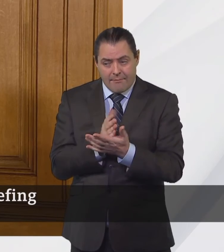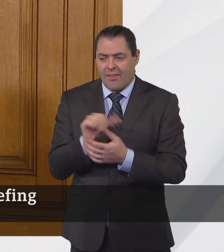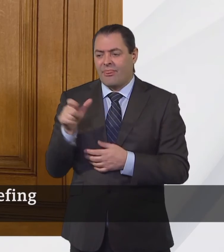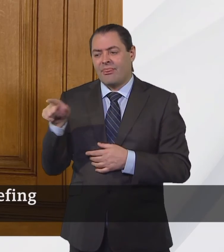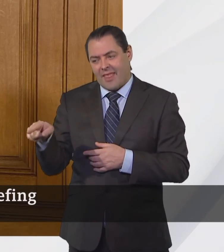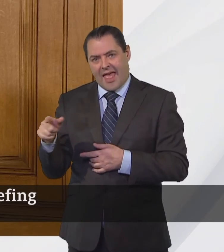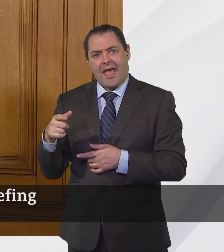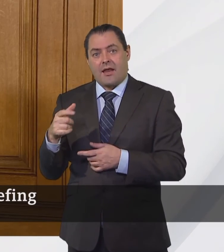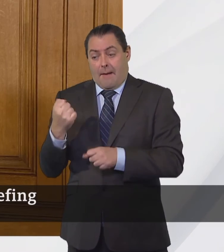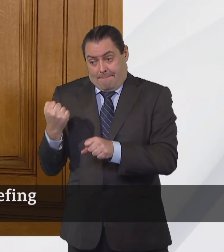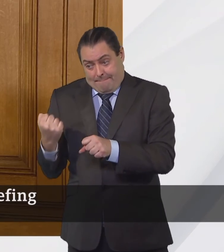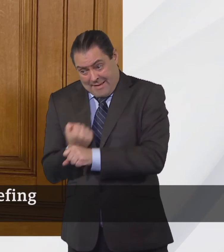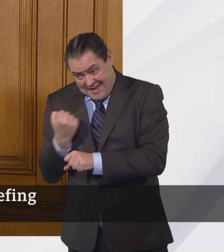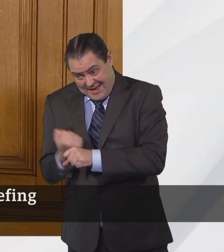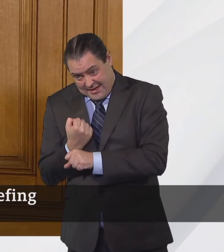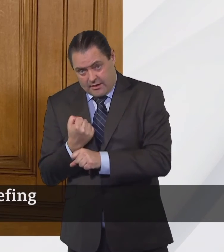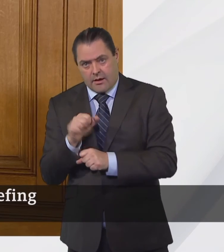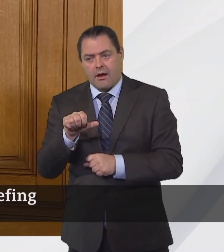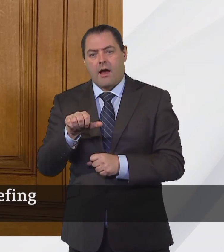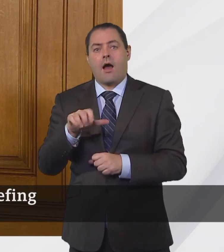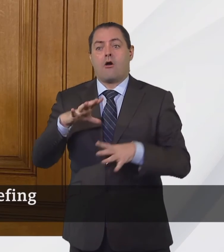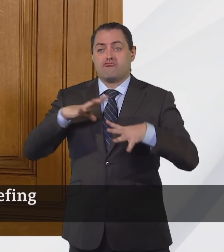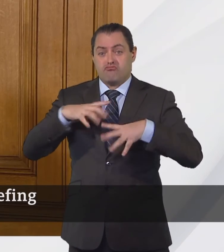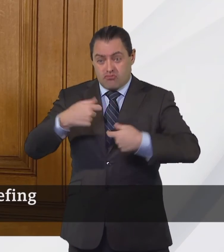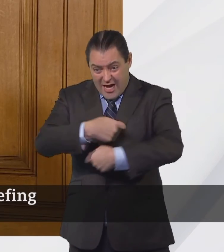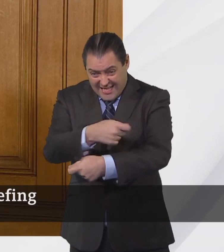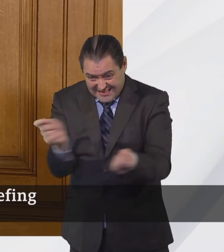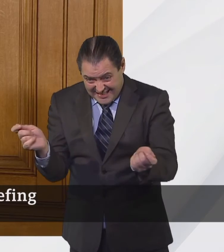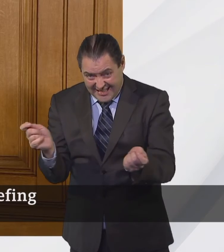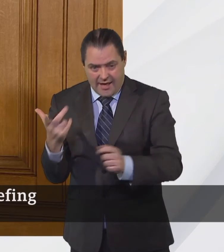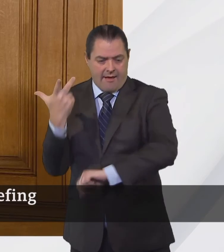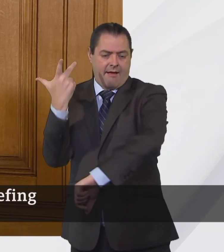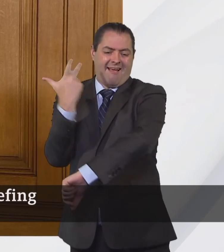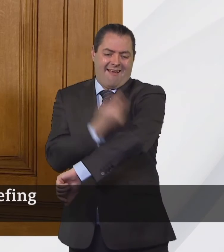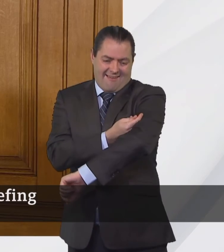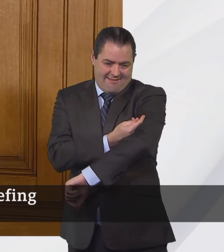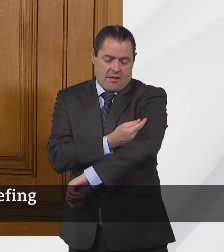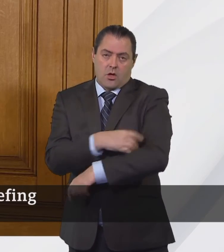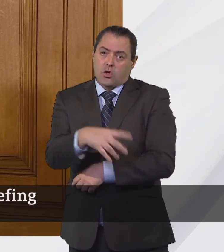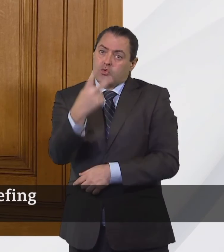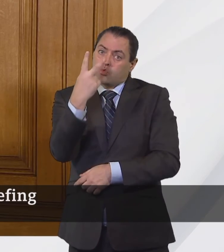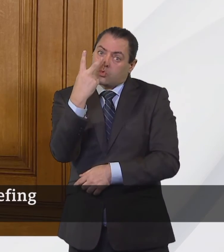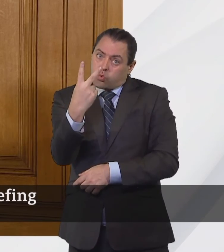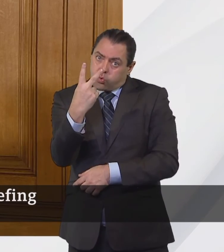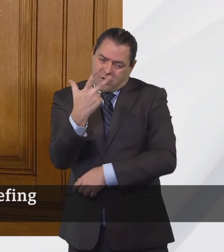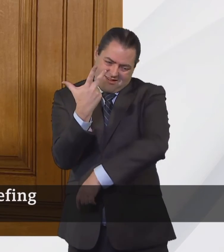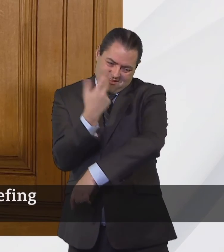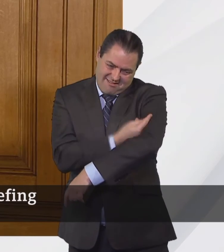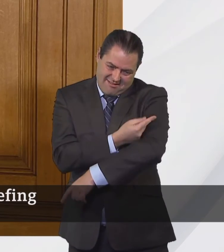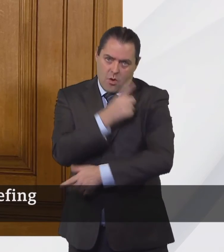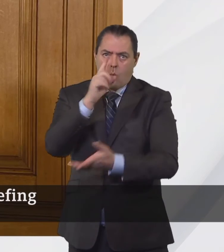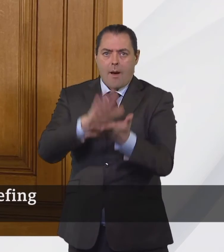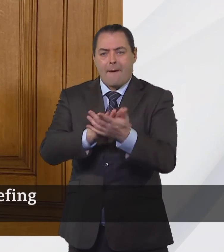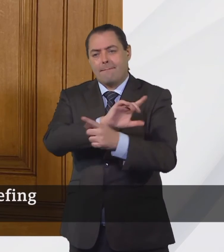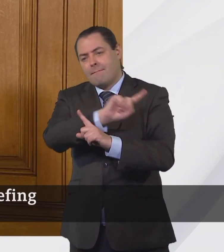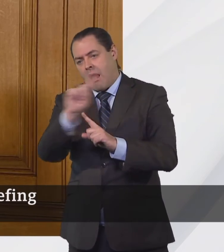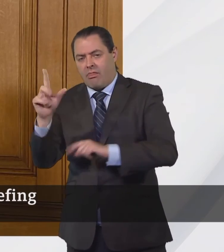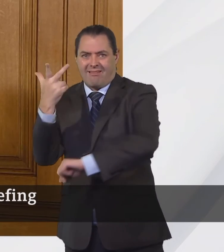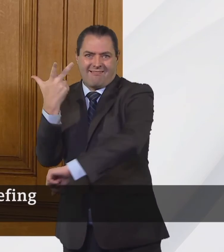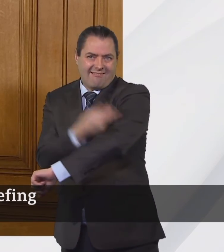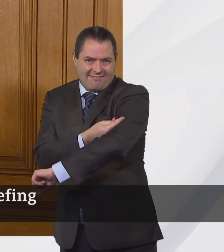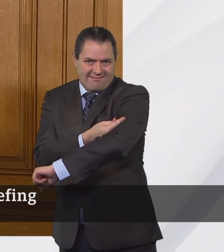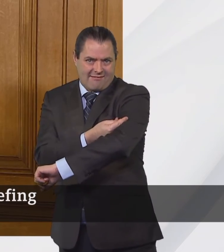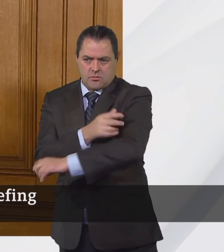in order to then get the immunity, so that we're not talking about suddenly getting this switched off anytime soon. This is going to